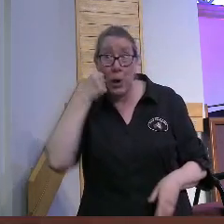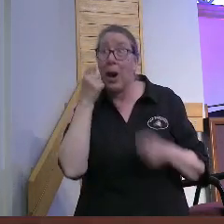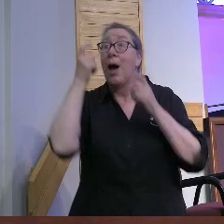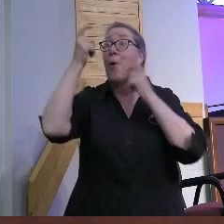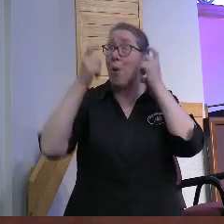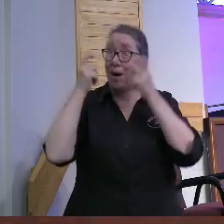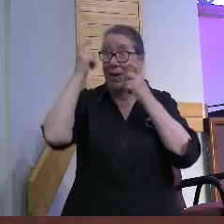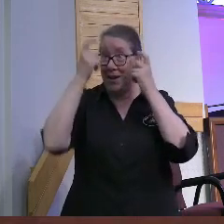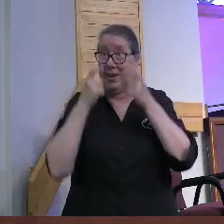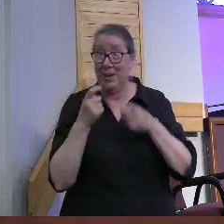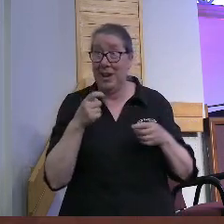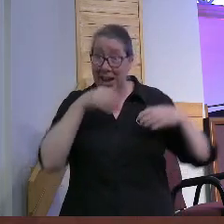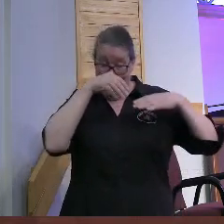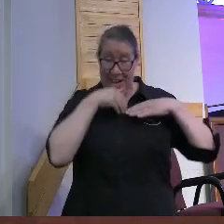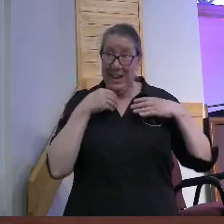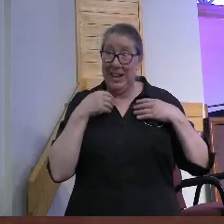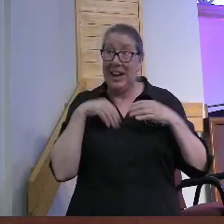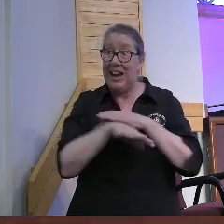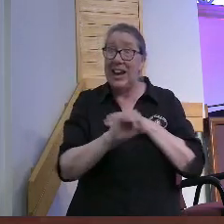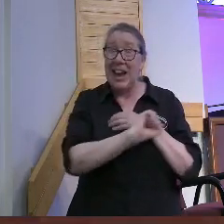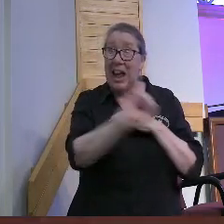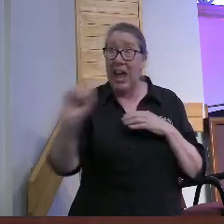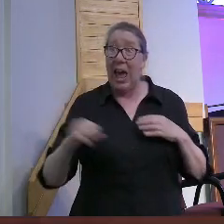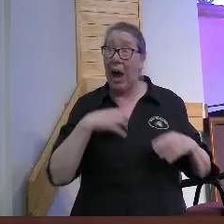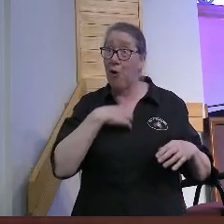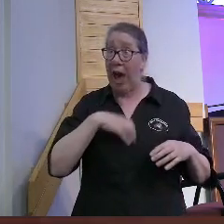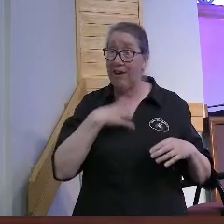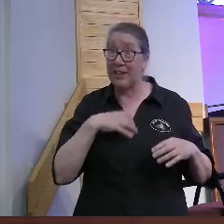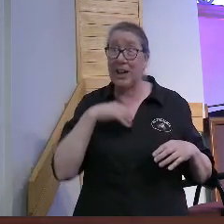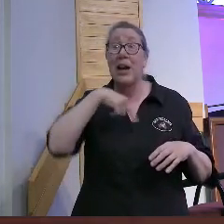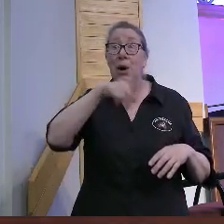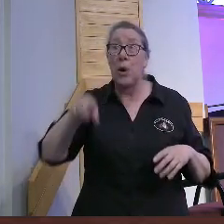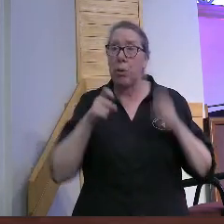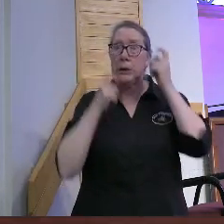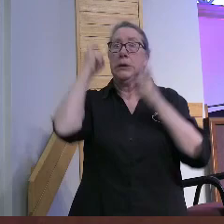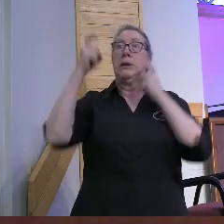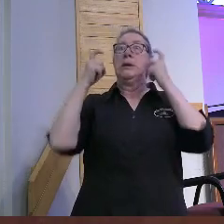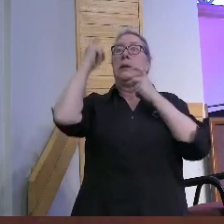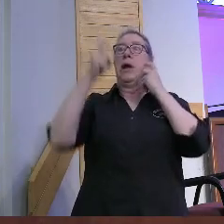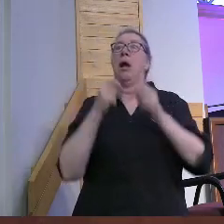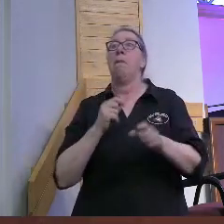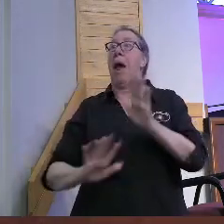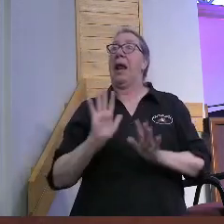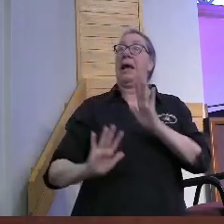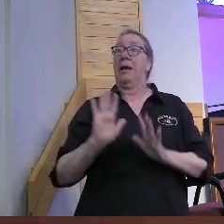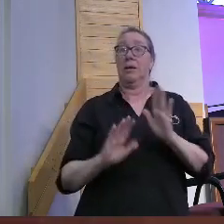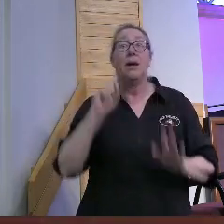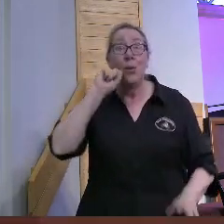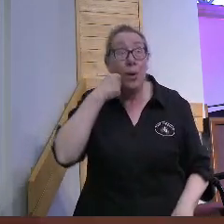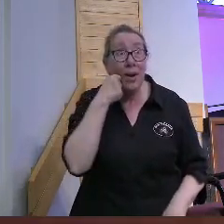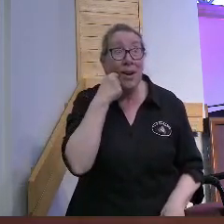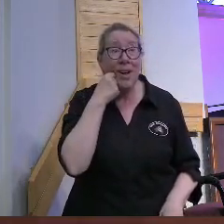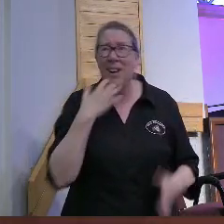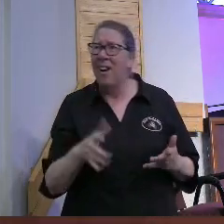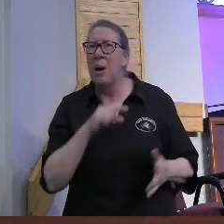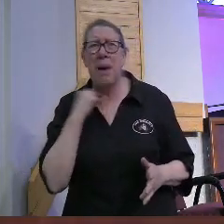a predisposition to be anxious and to worry and to panic. Maybe you say today, well, Pastor, I didn't